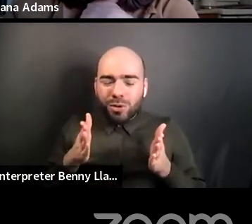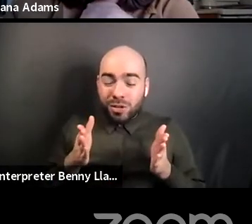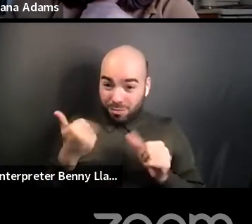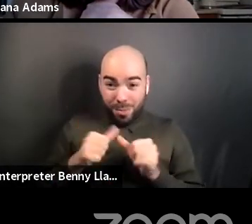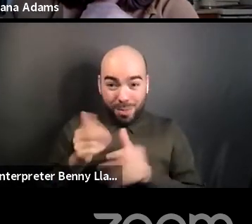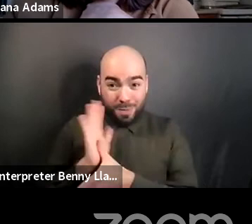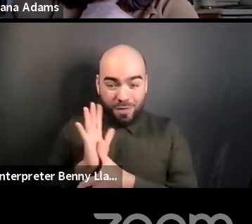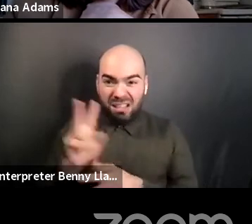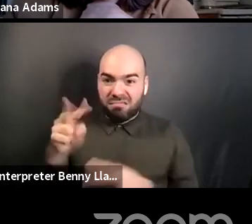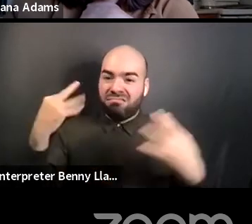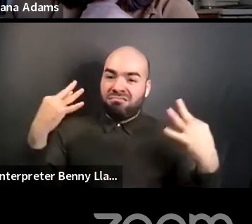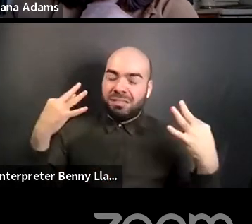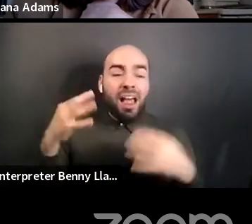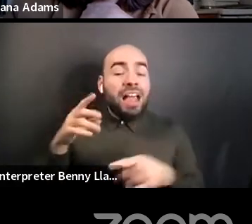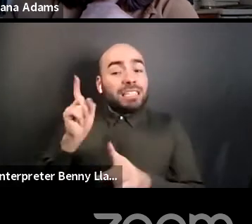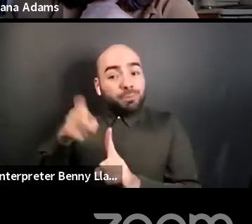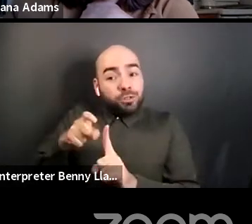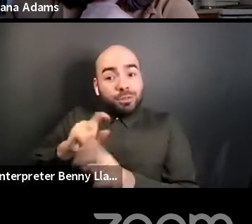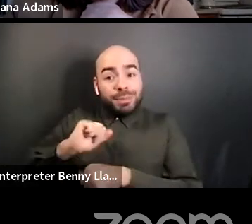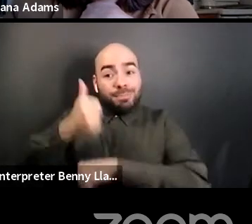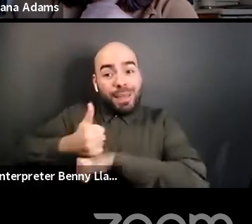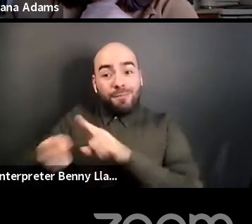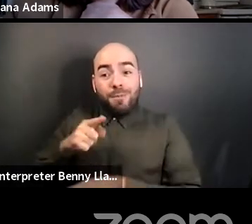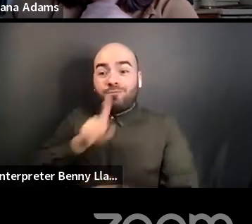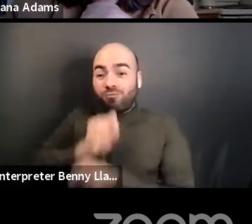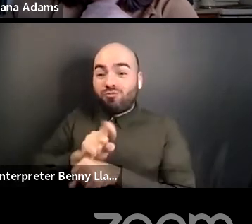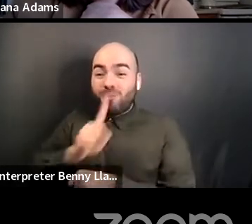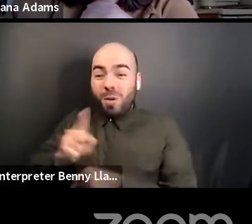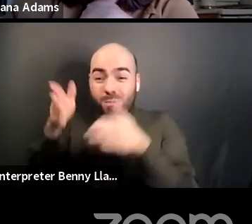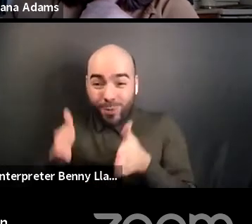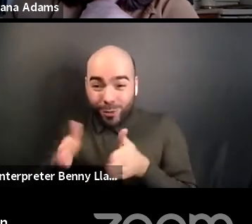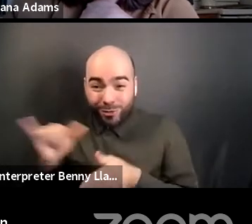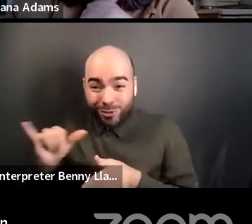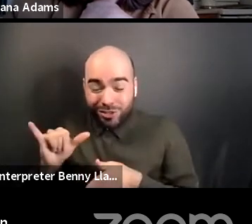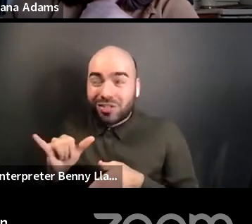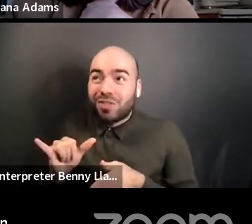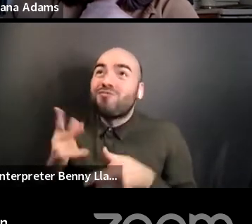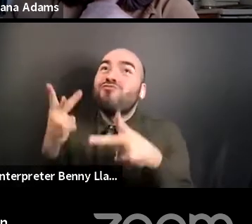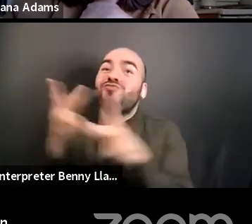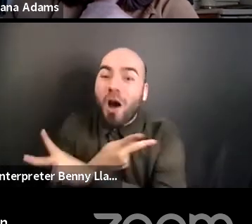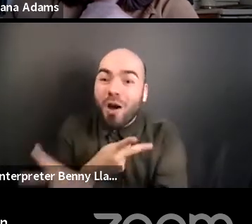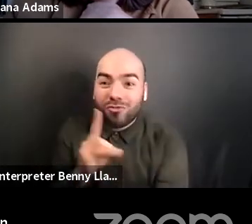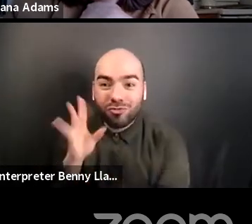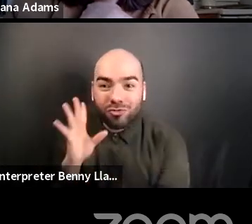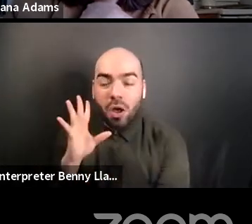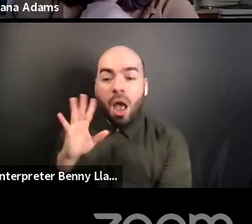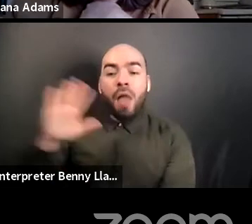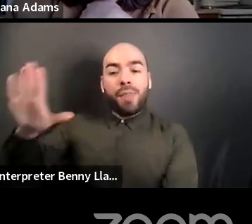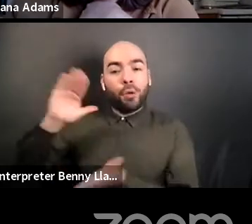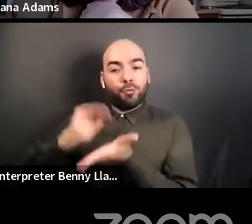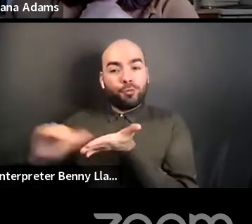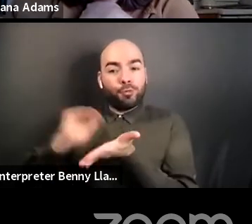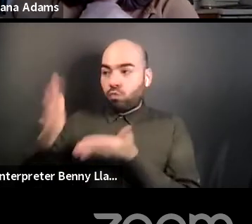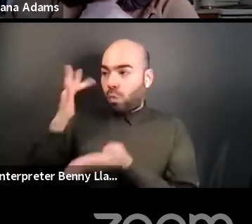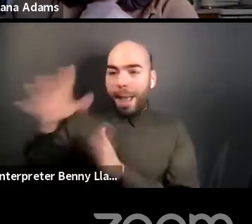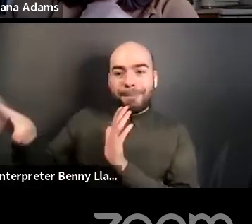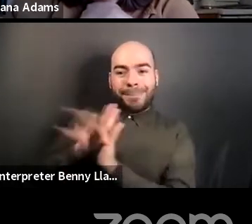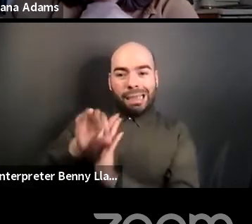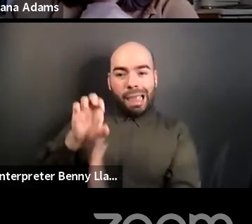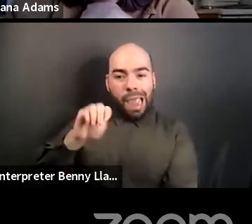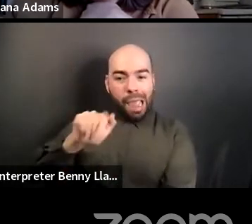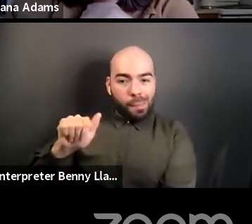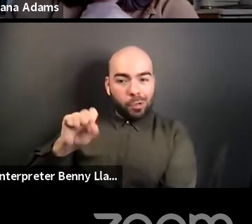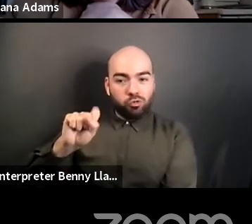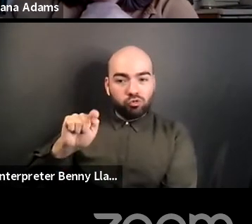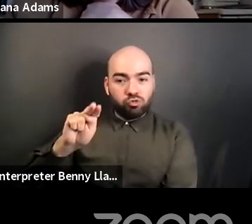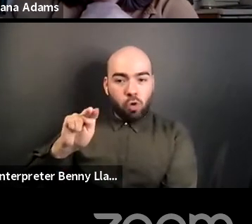off of a real person as well, which makes it even more, oh my God. But, and their excuse of hiring her was, we wanted someone